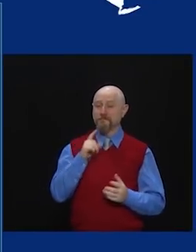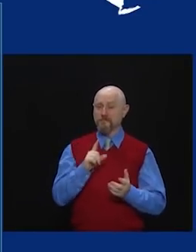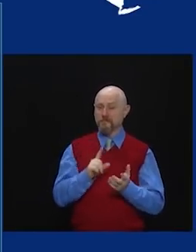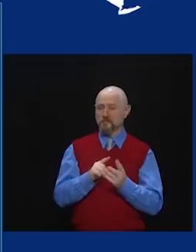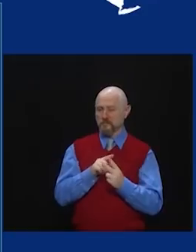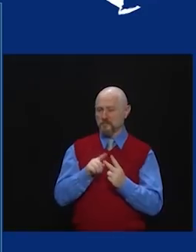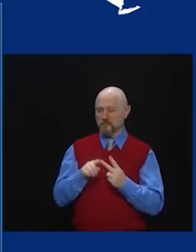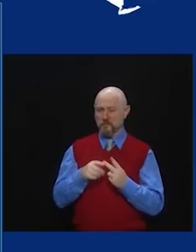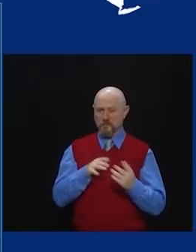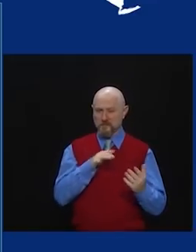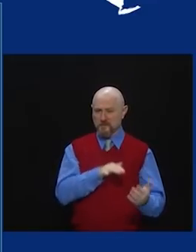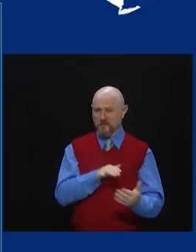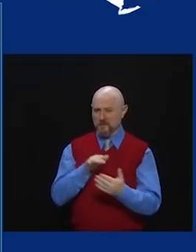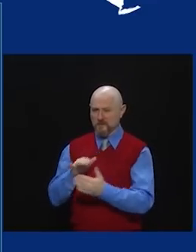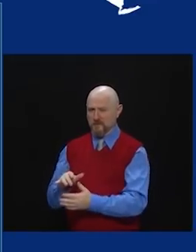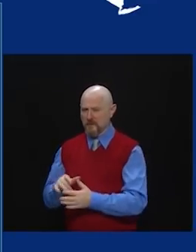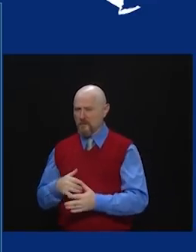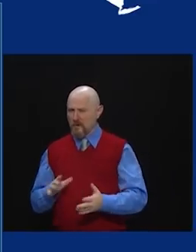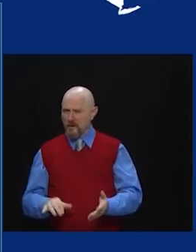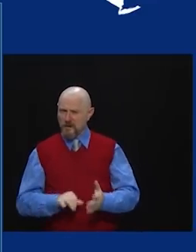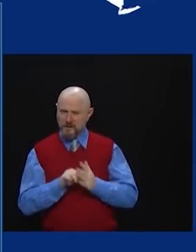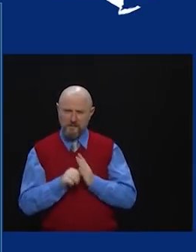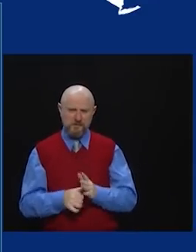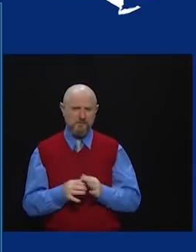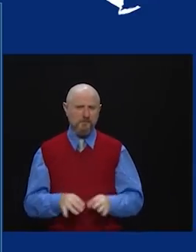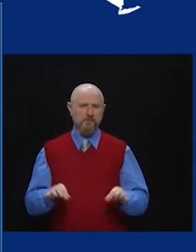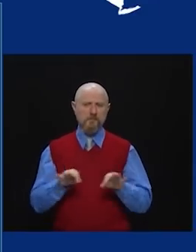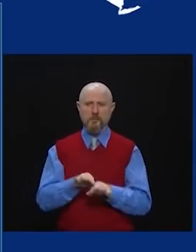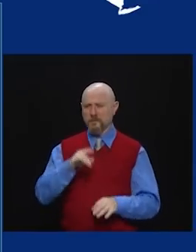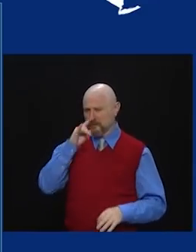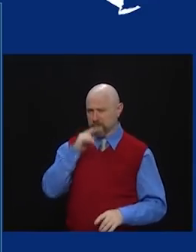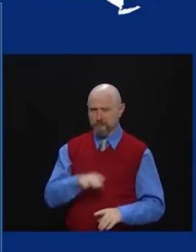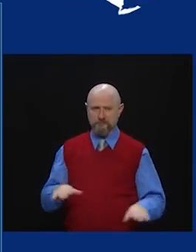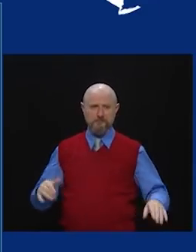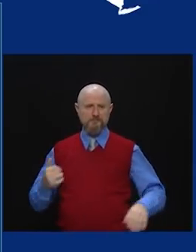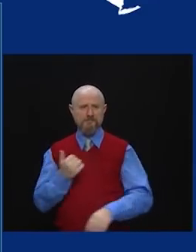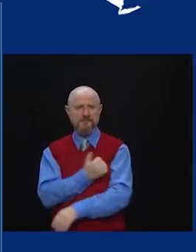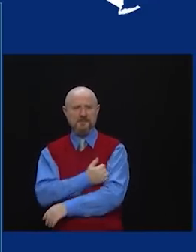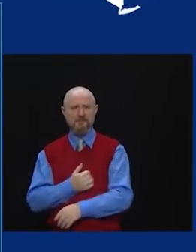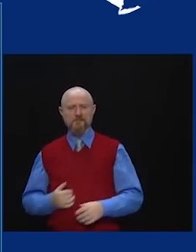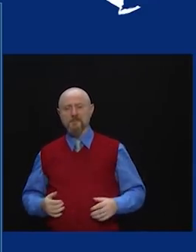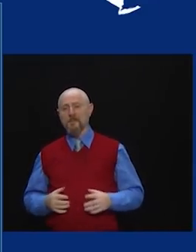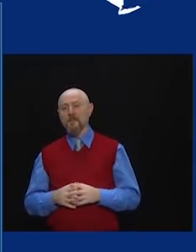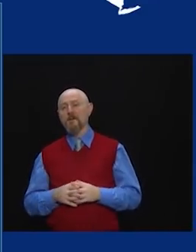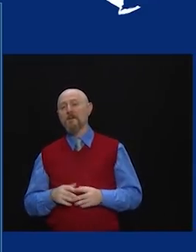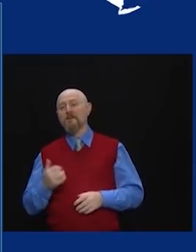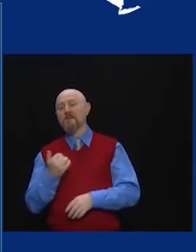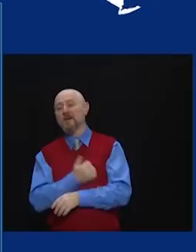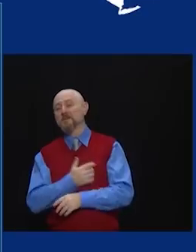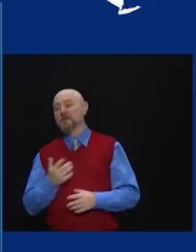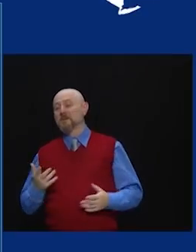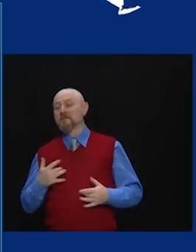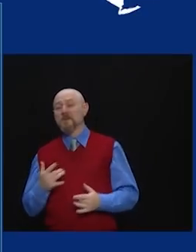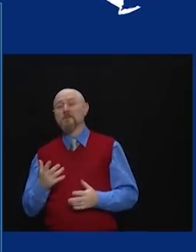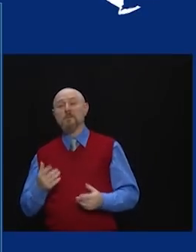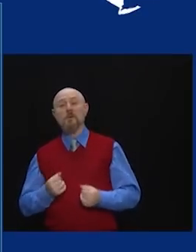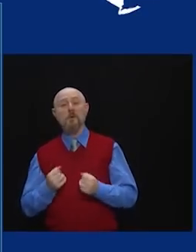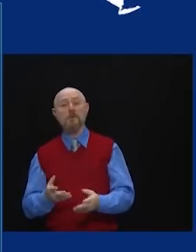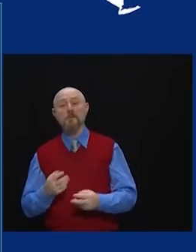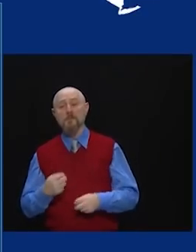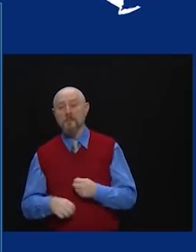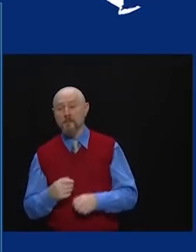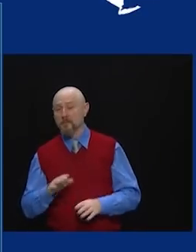vaccinating kids. Vaccines rarely result in problems with younger children who received the